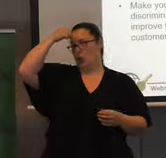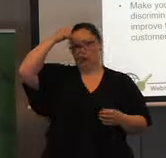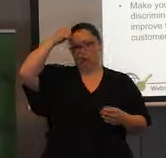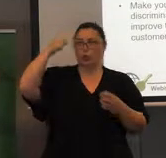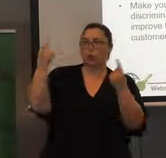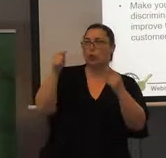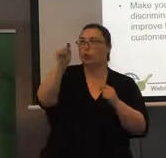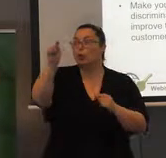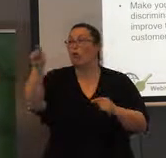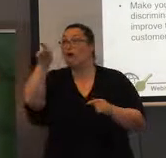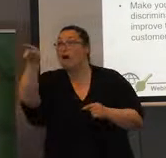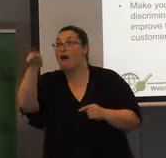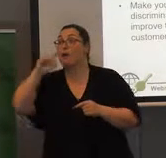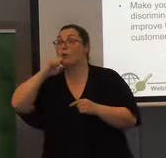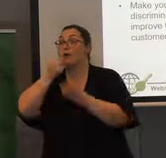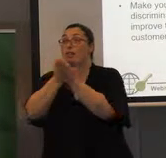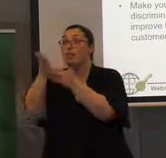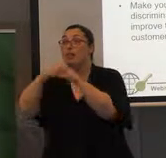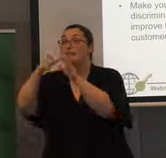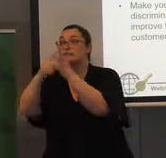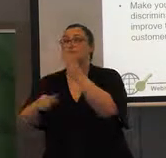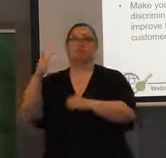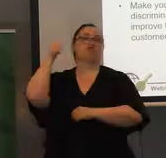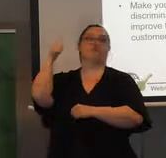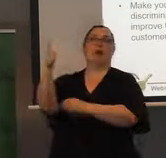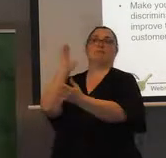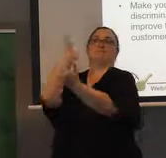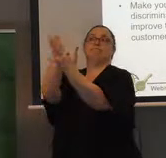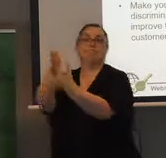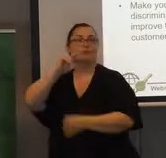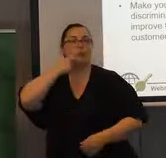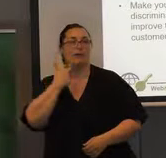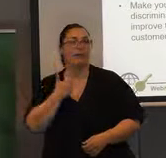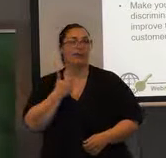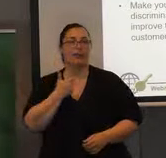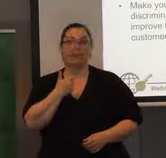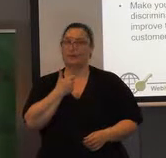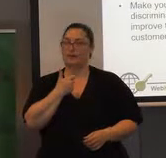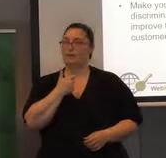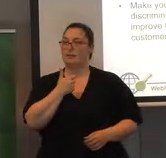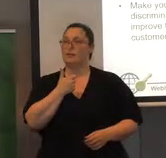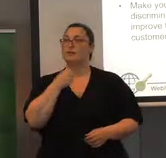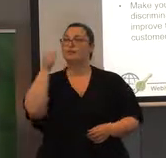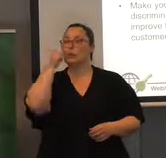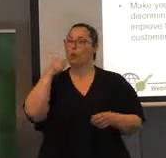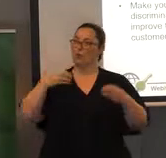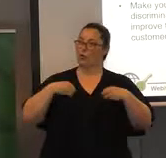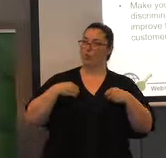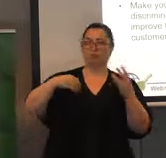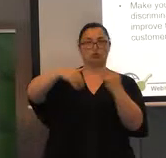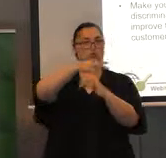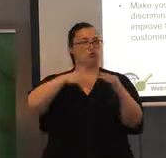know who's invested the money in accessibility. It shows that you're public spirited. You've all heard the corporate